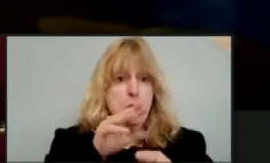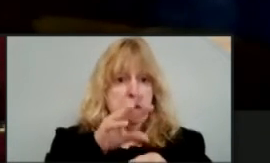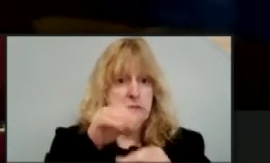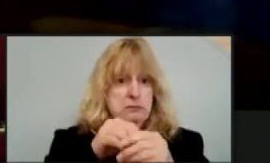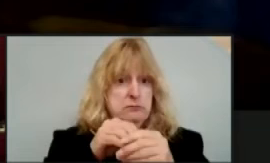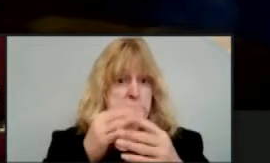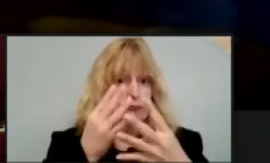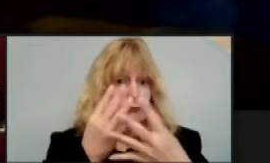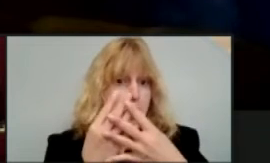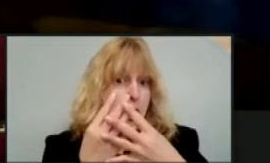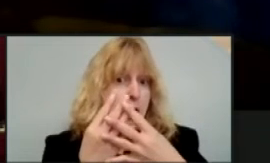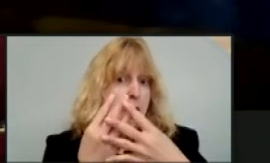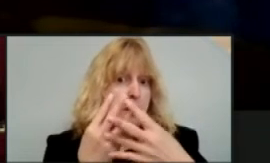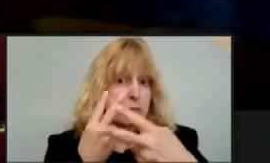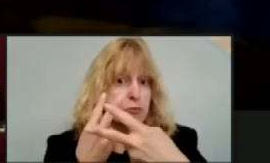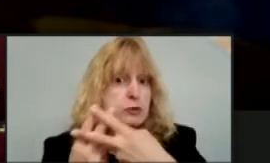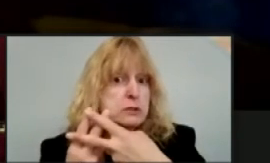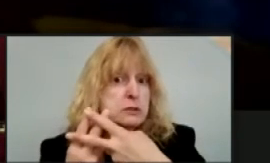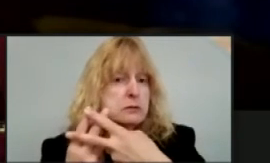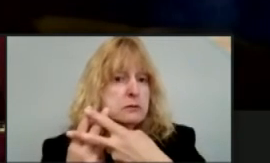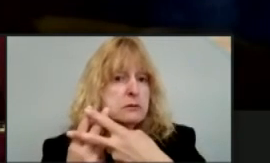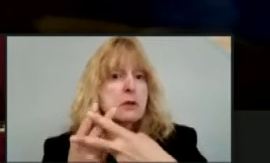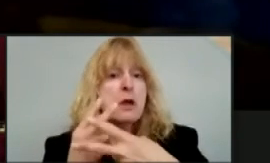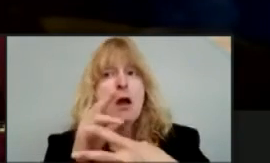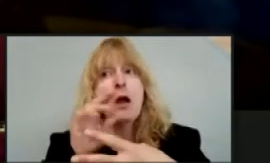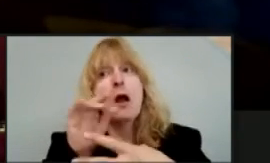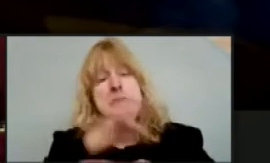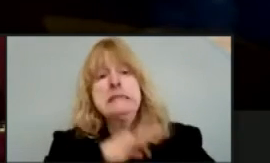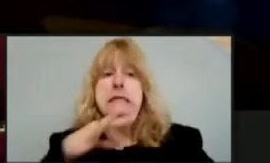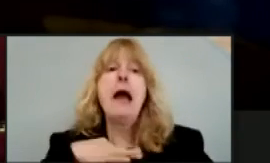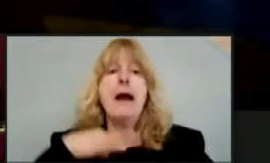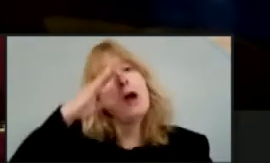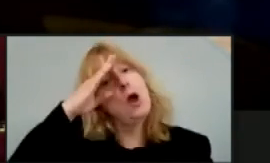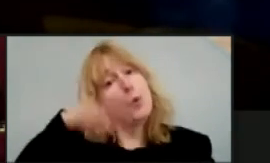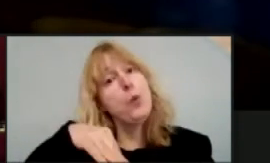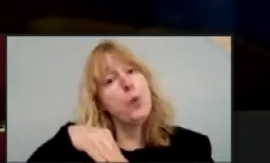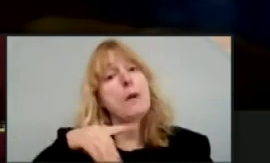in addition to jail staff, especially because they are a